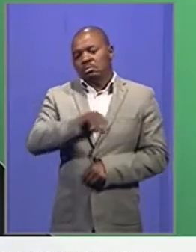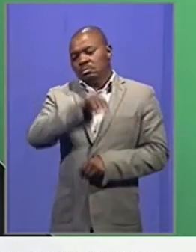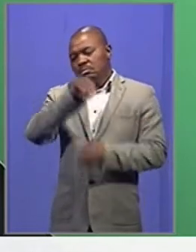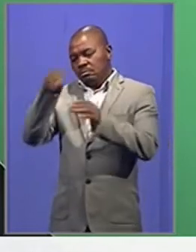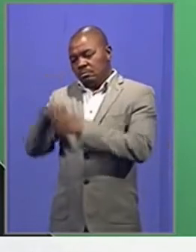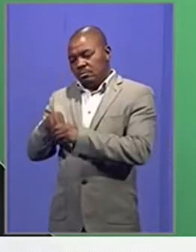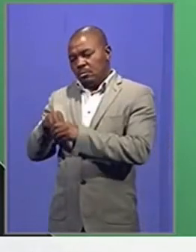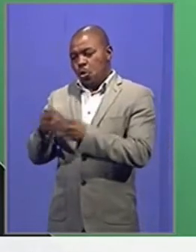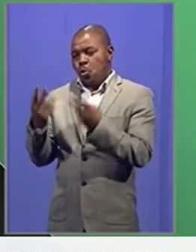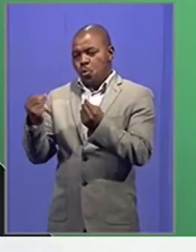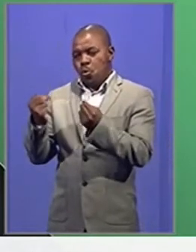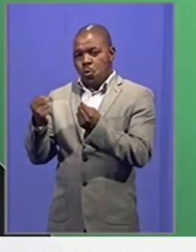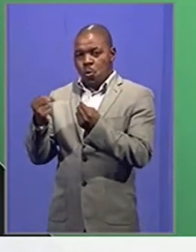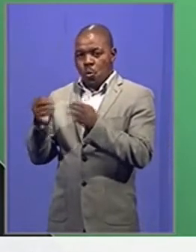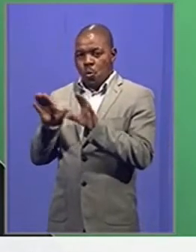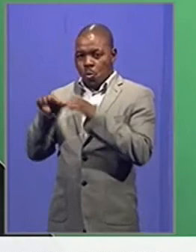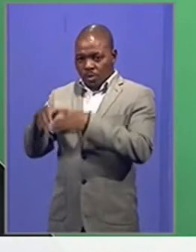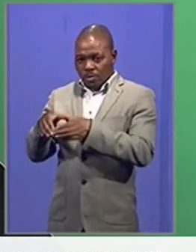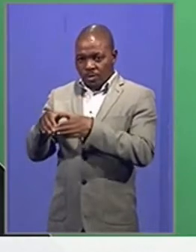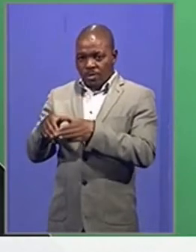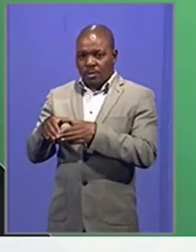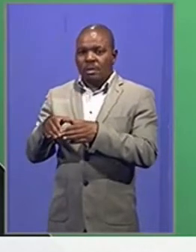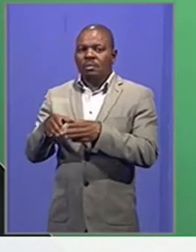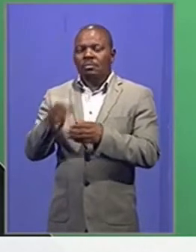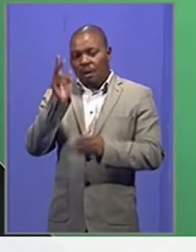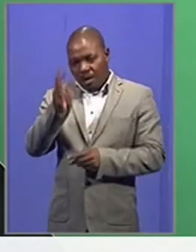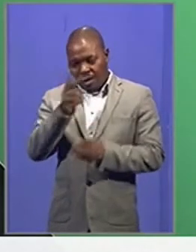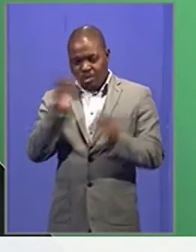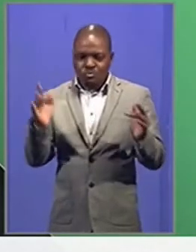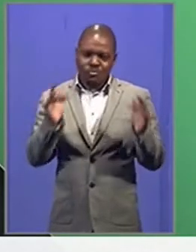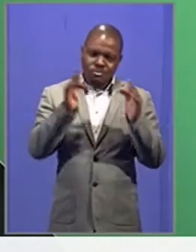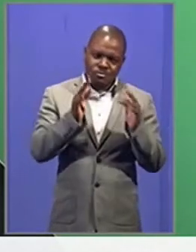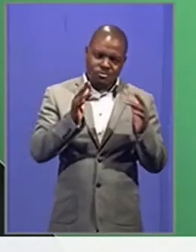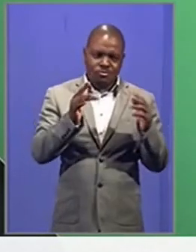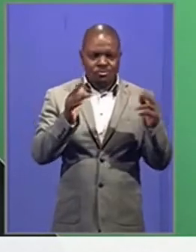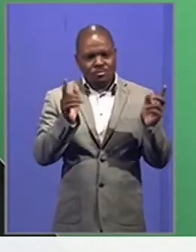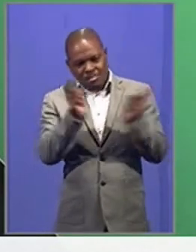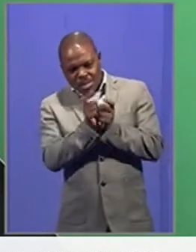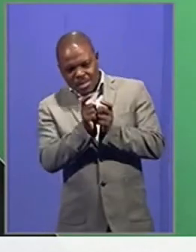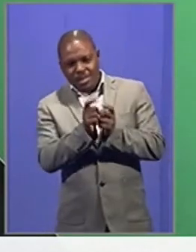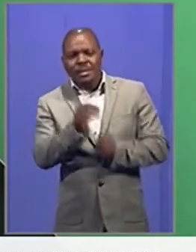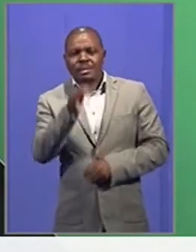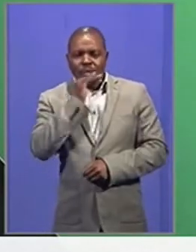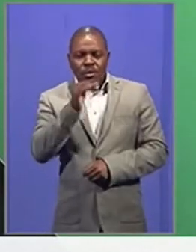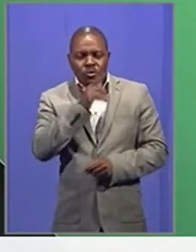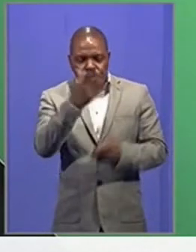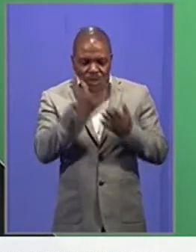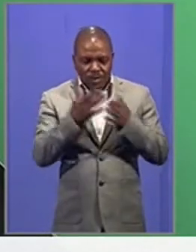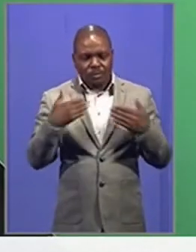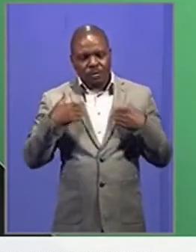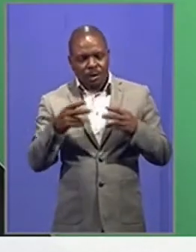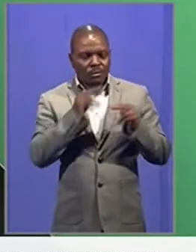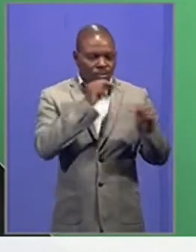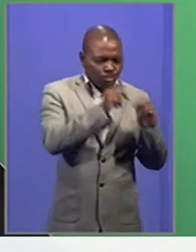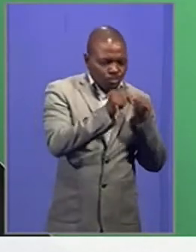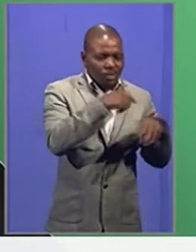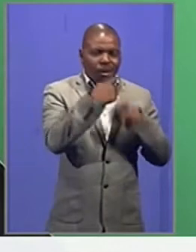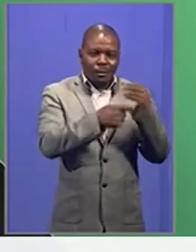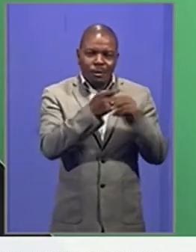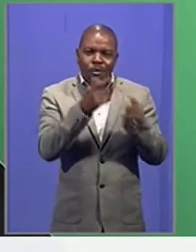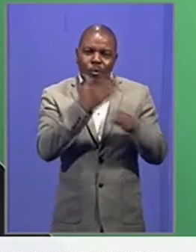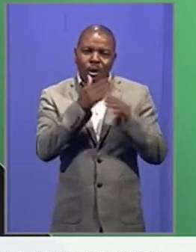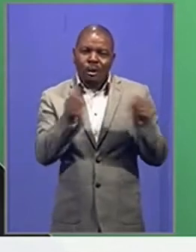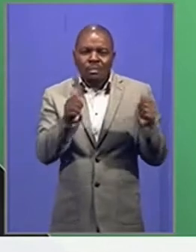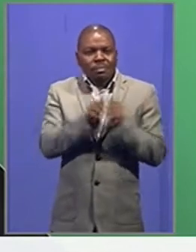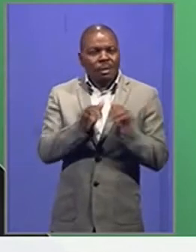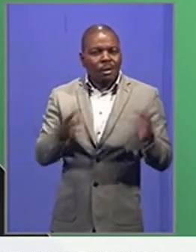one and you meet again, it gives you common ground to negotiate about cooperation.